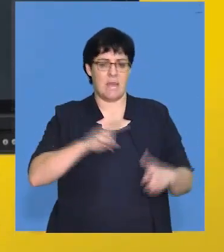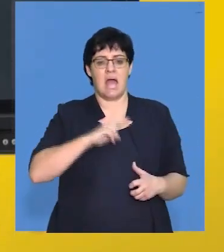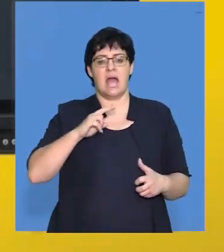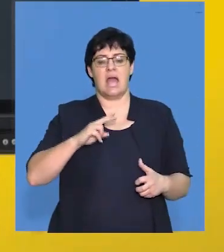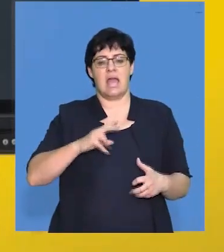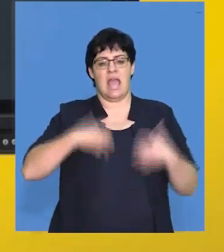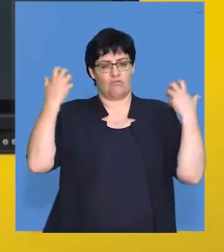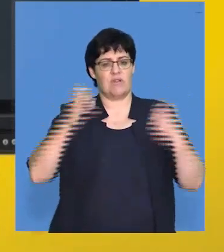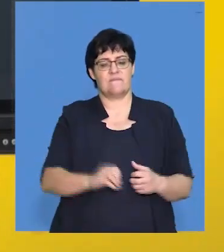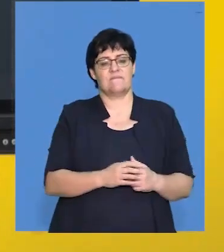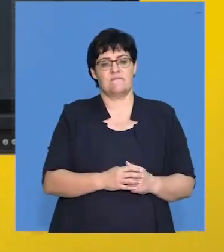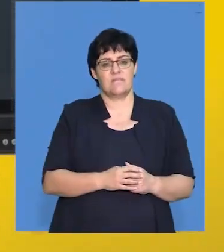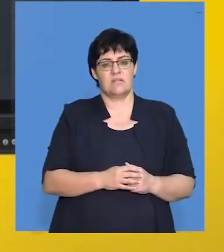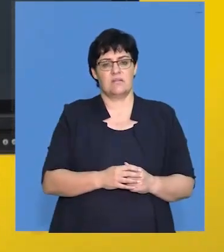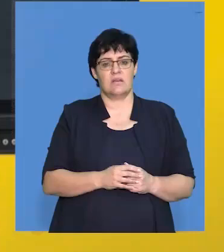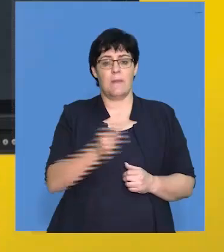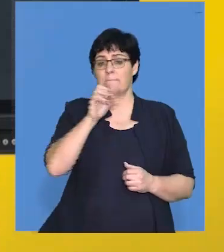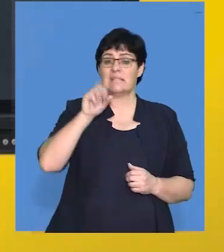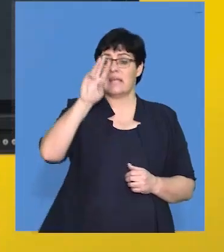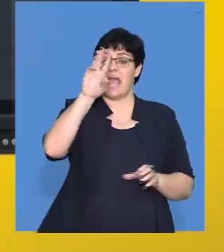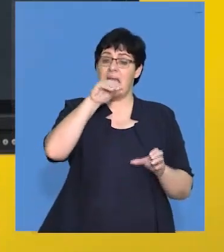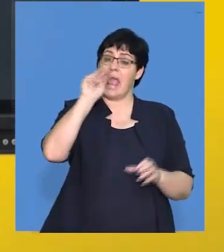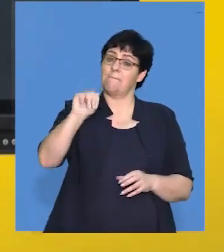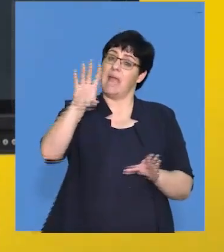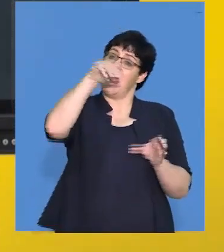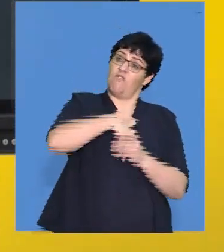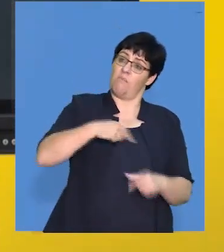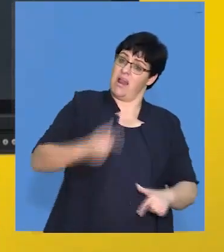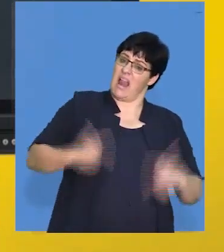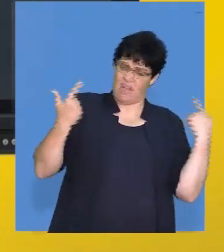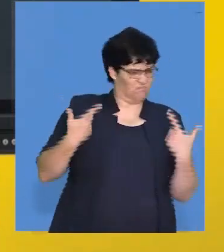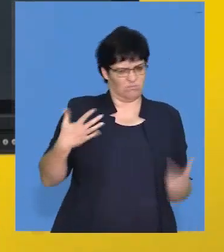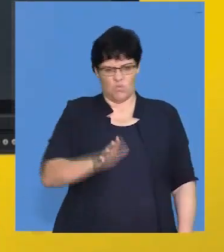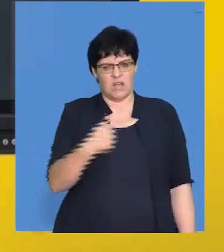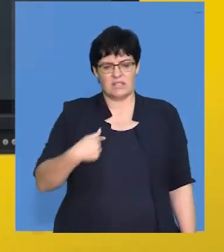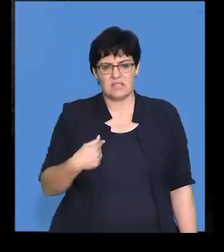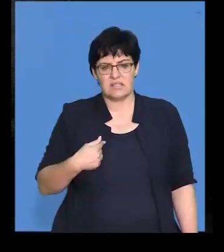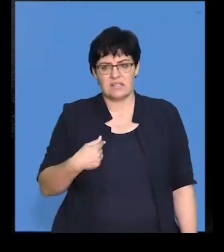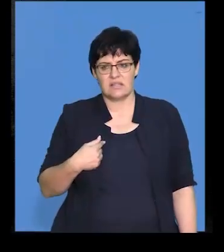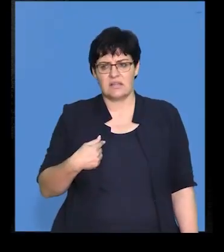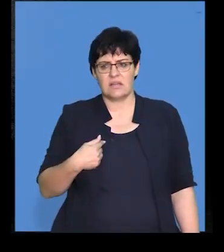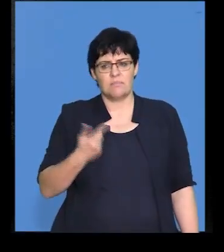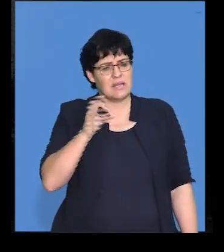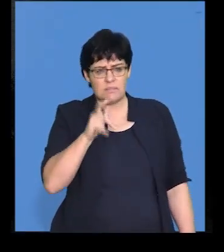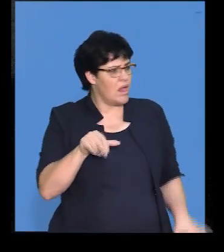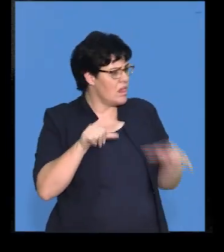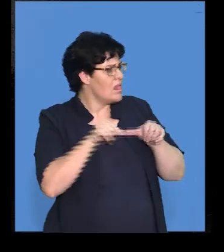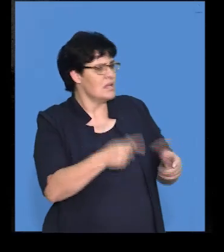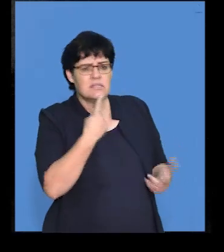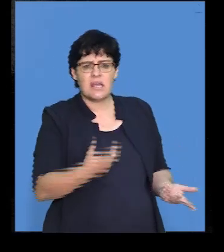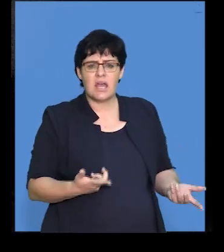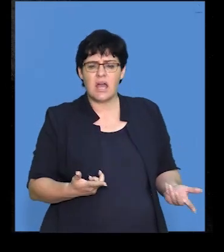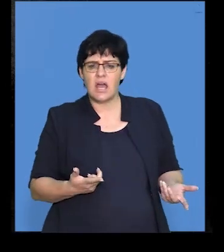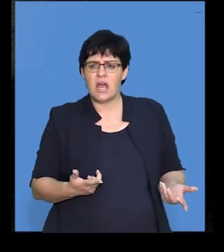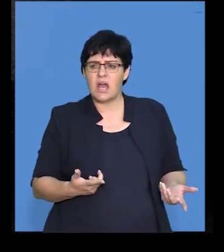He doesn't want any involvement of Mr. M in his life. So remember tone here. But Isabel continues and